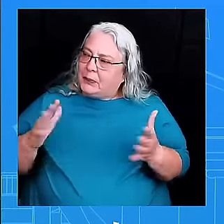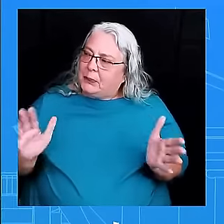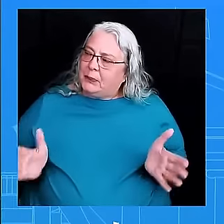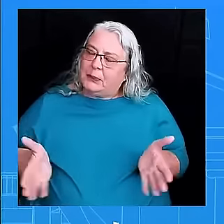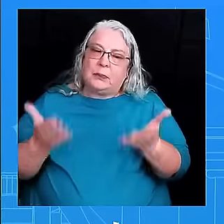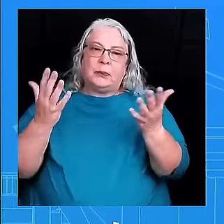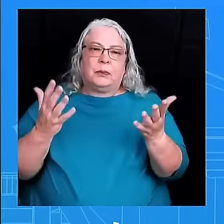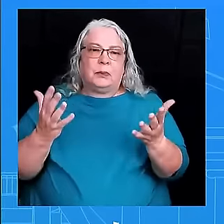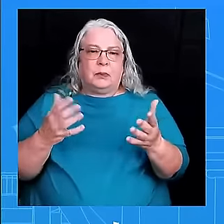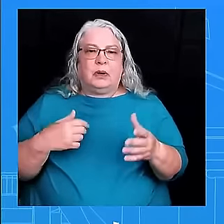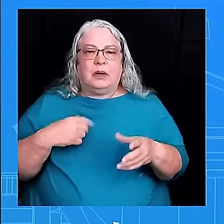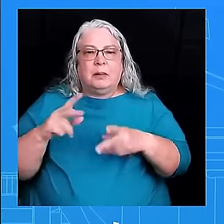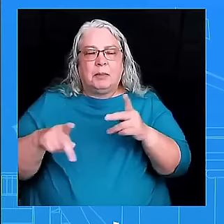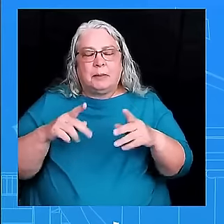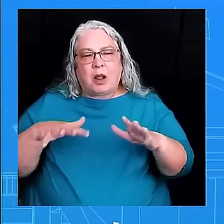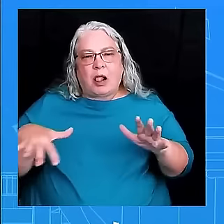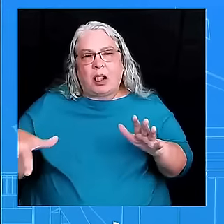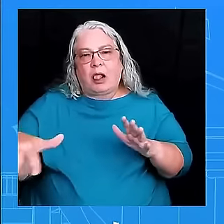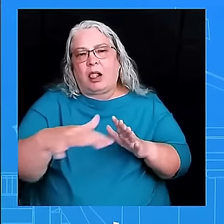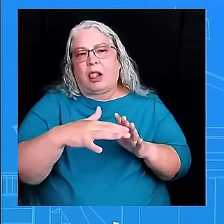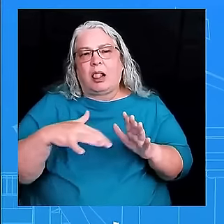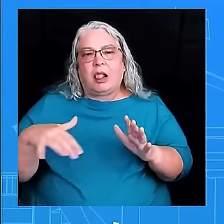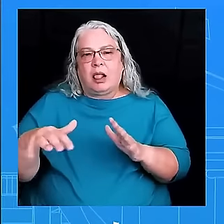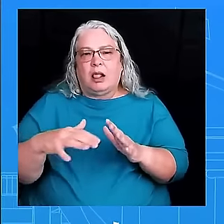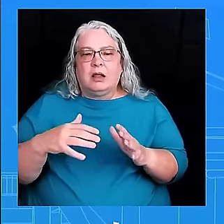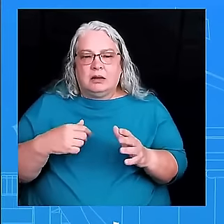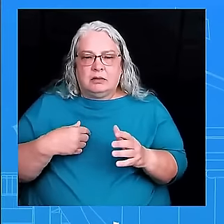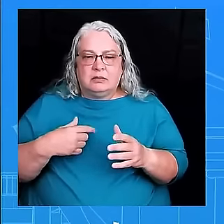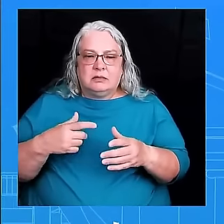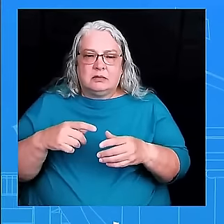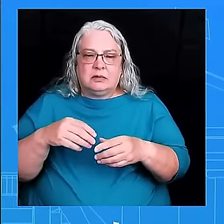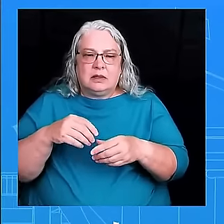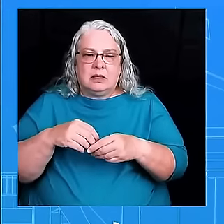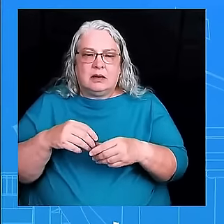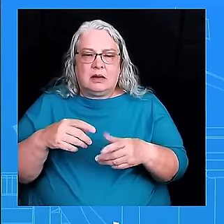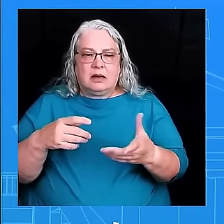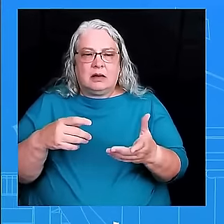president stands. Jake, thank you. What about Jimmy Wilgus? He's been there 8 years, Jake.